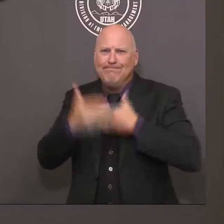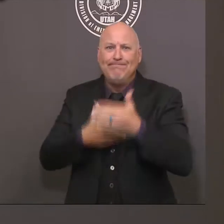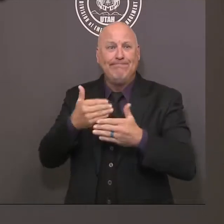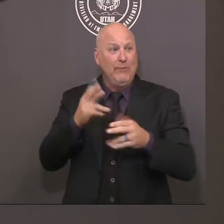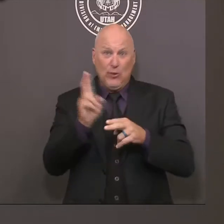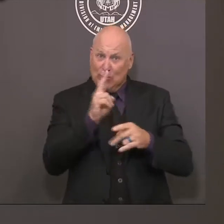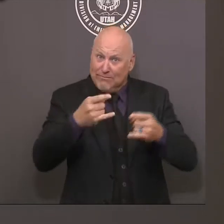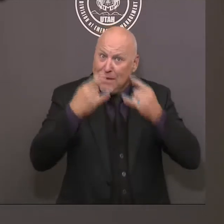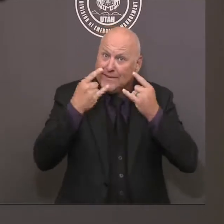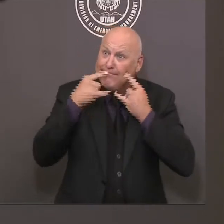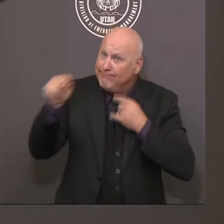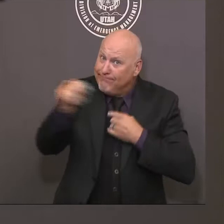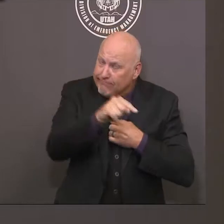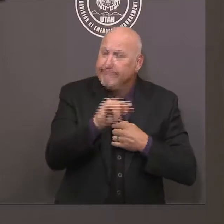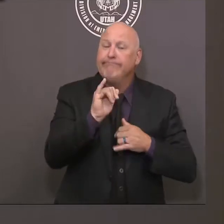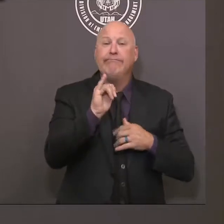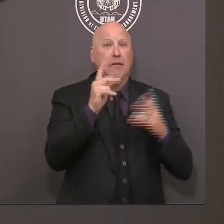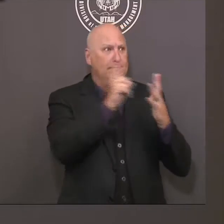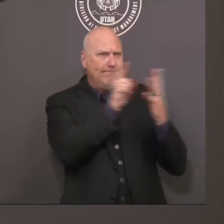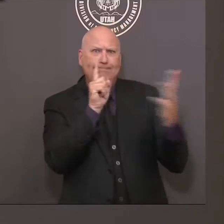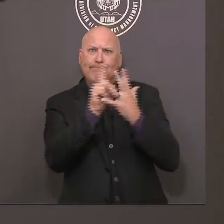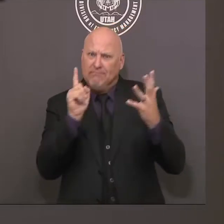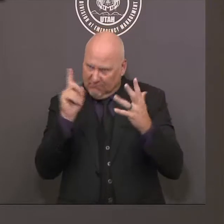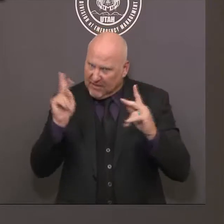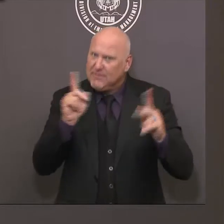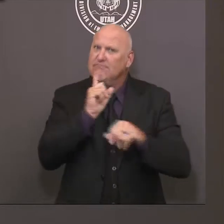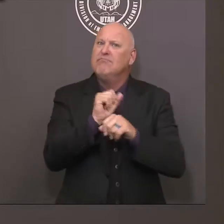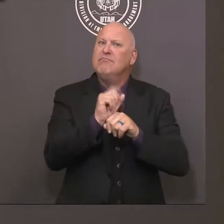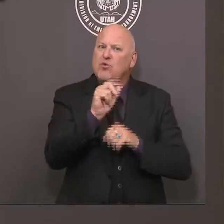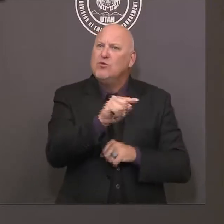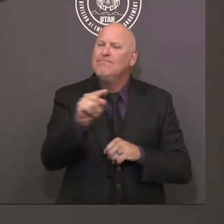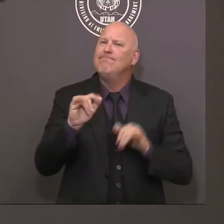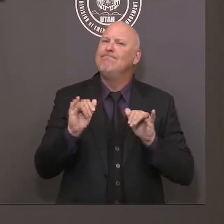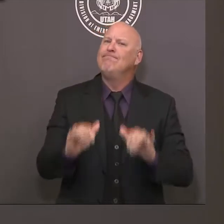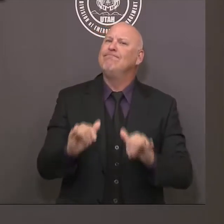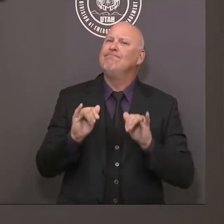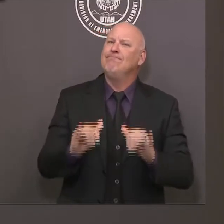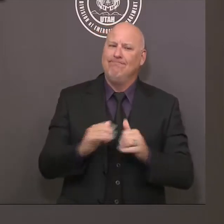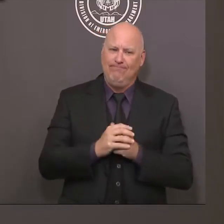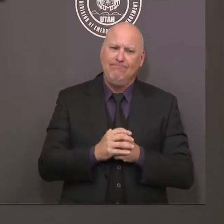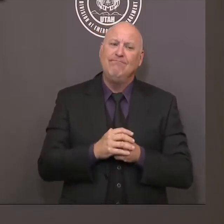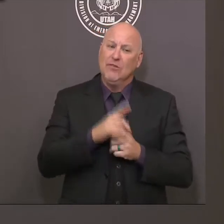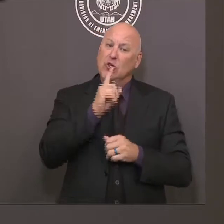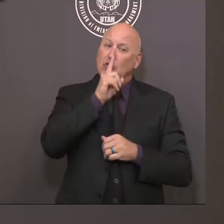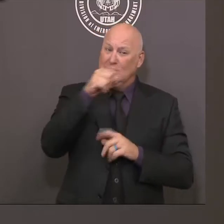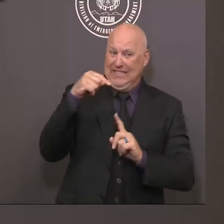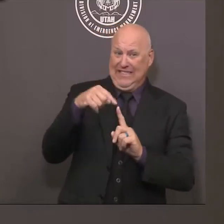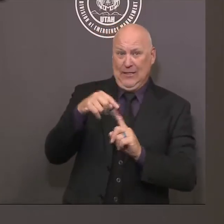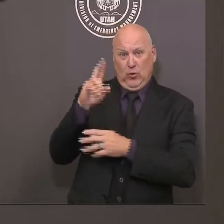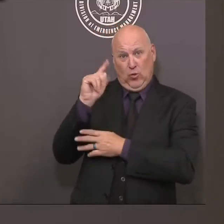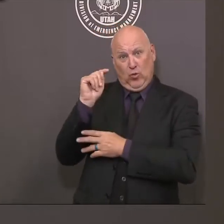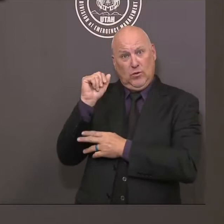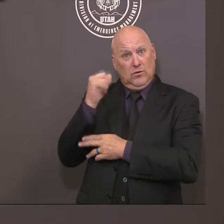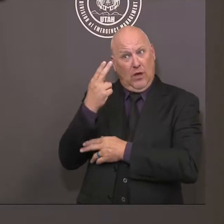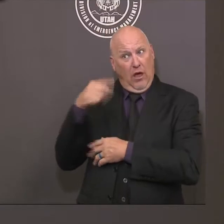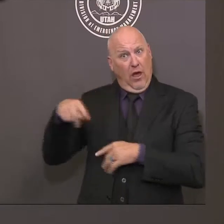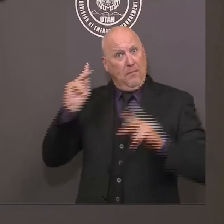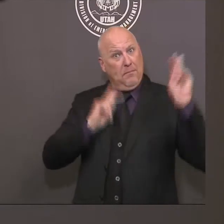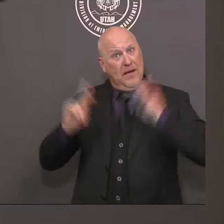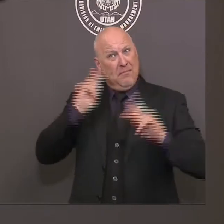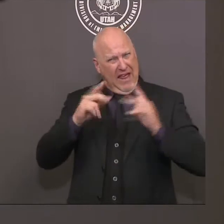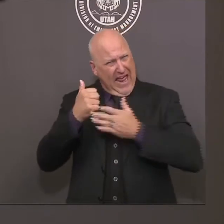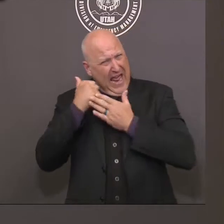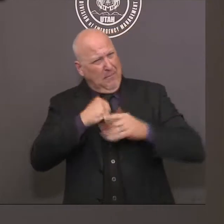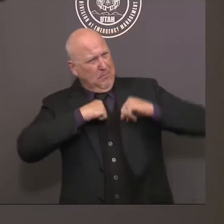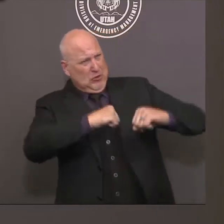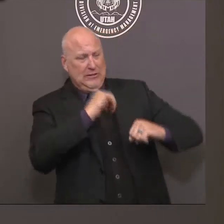all, Utahns, have successfully flattened the curve. We've managed hospitalizations well in this state, and now the state is